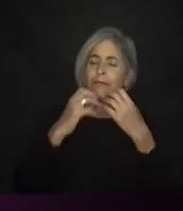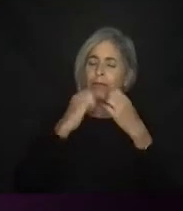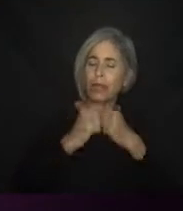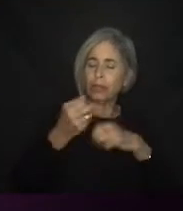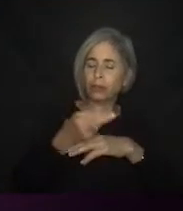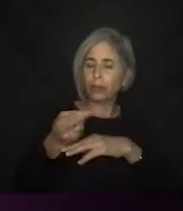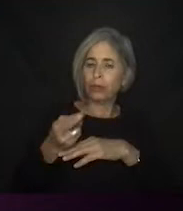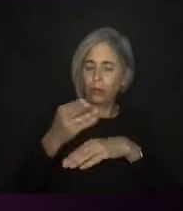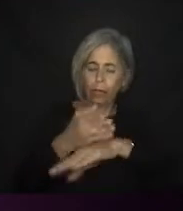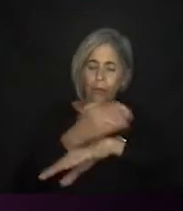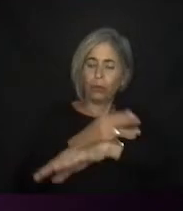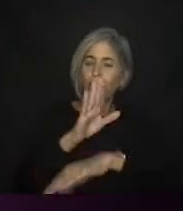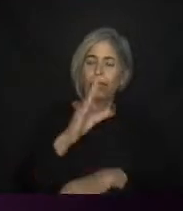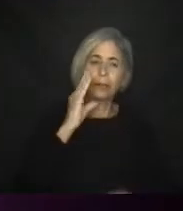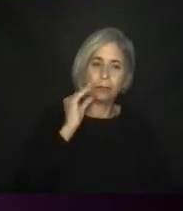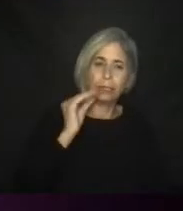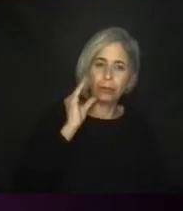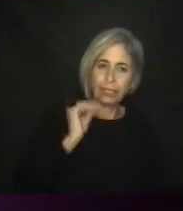and improve their experience.